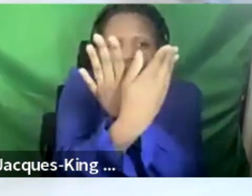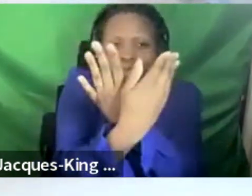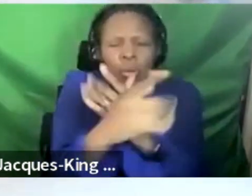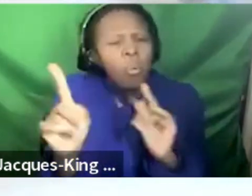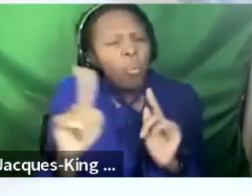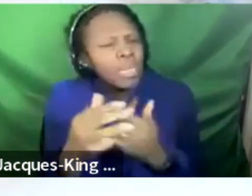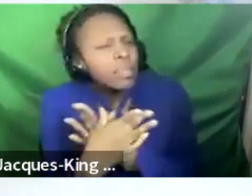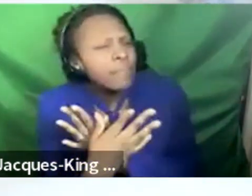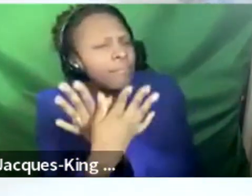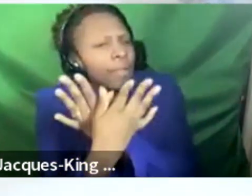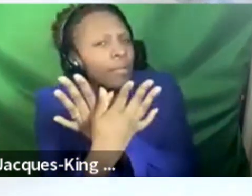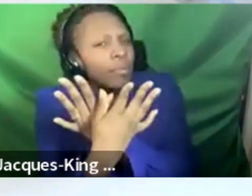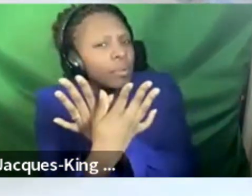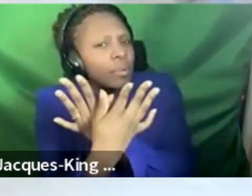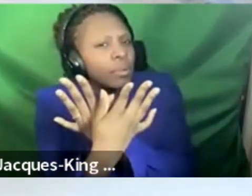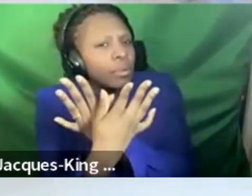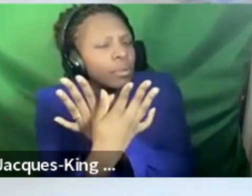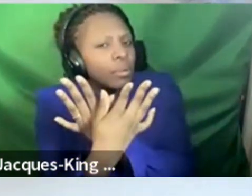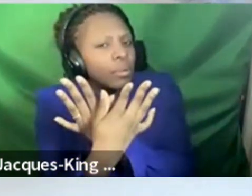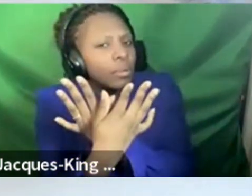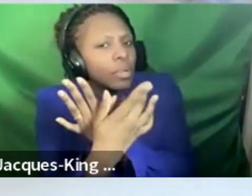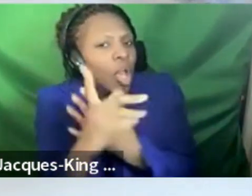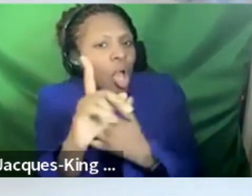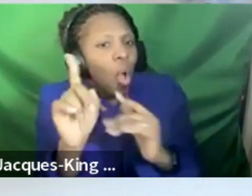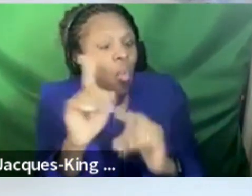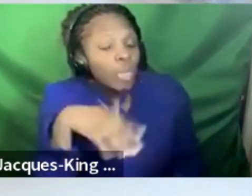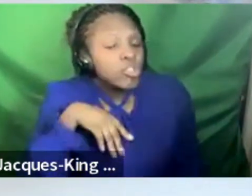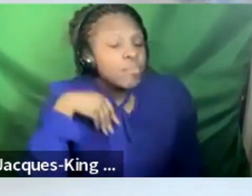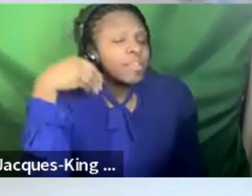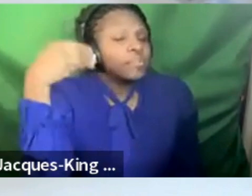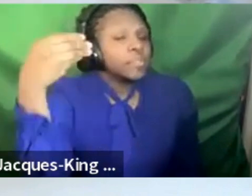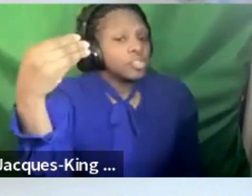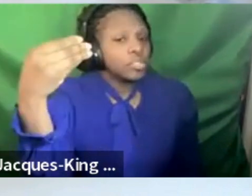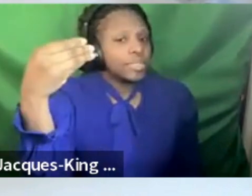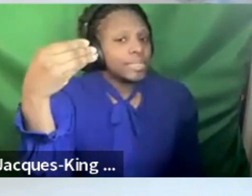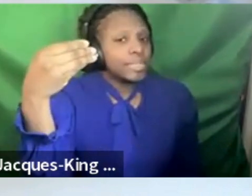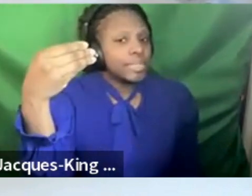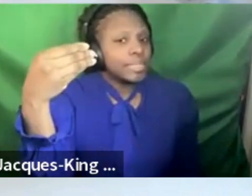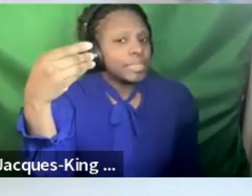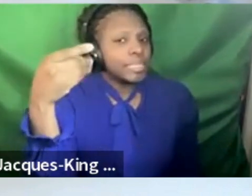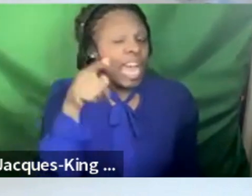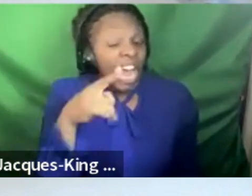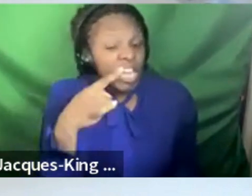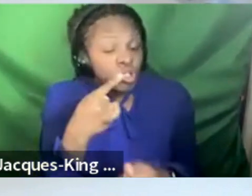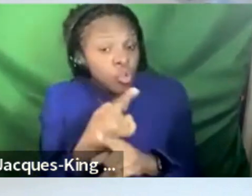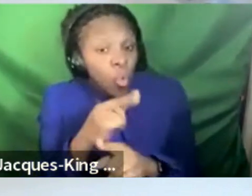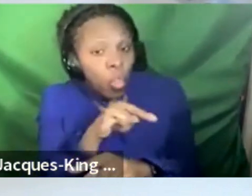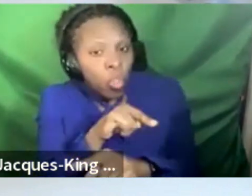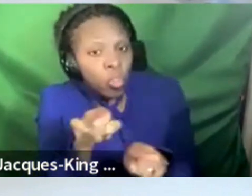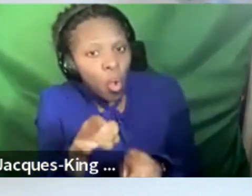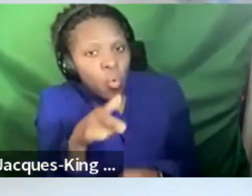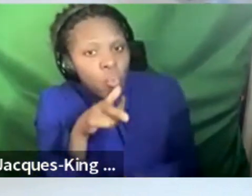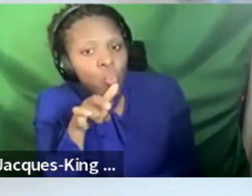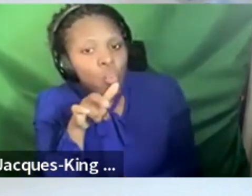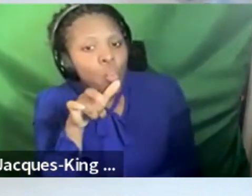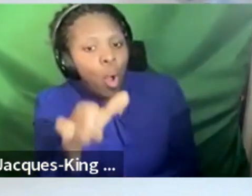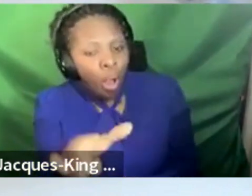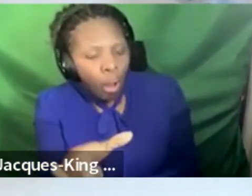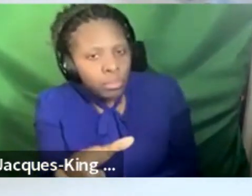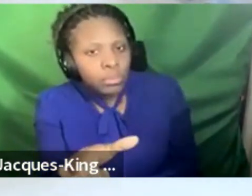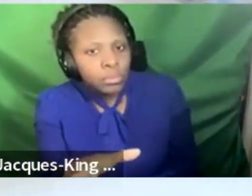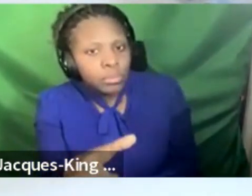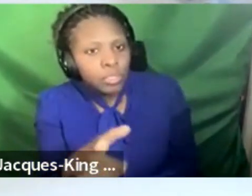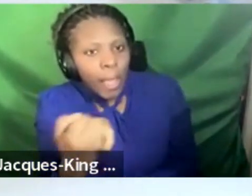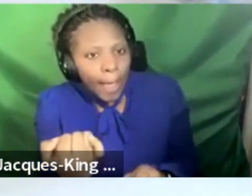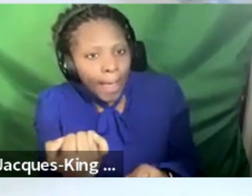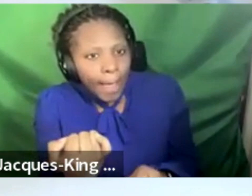How are you the queen of the fairies? What is a fairy? And what is that spiritually? And then